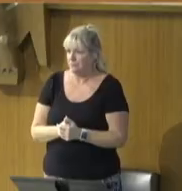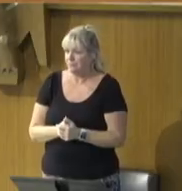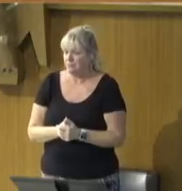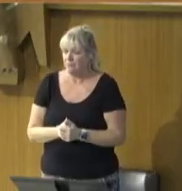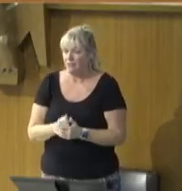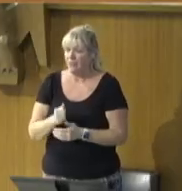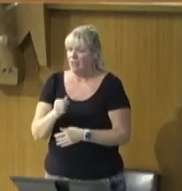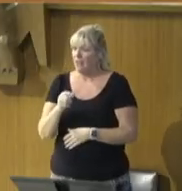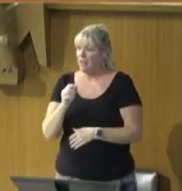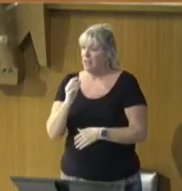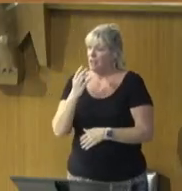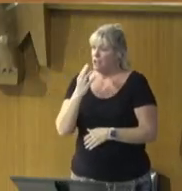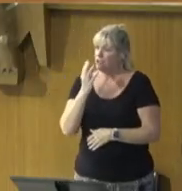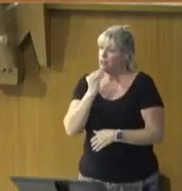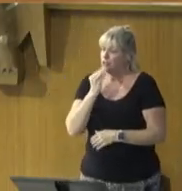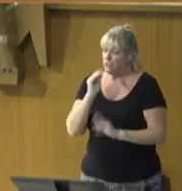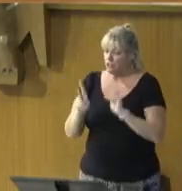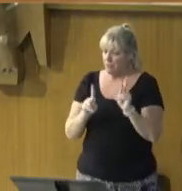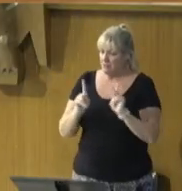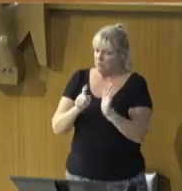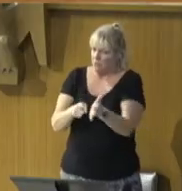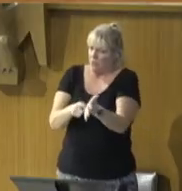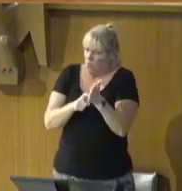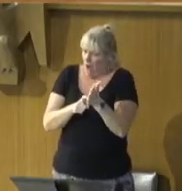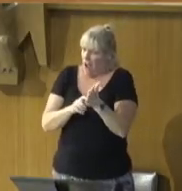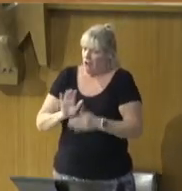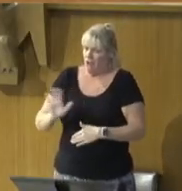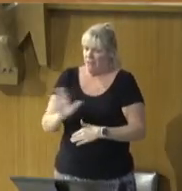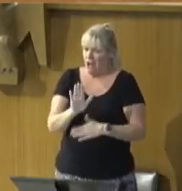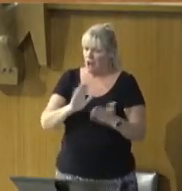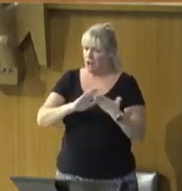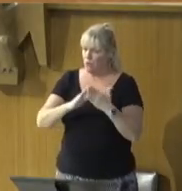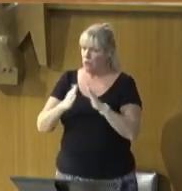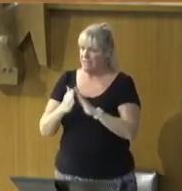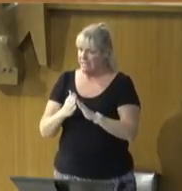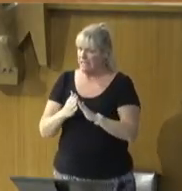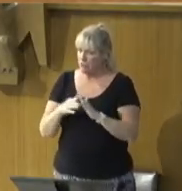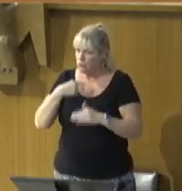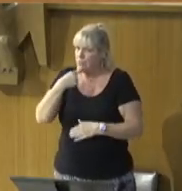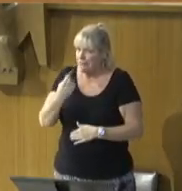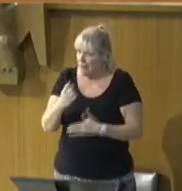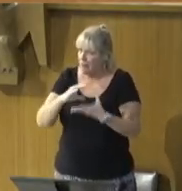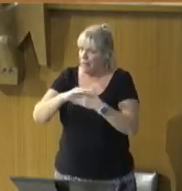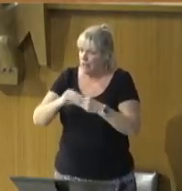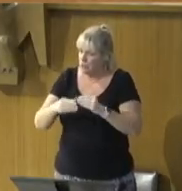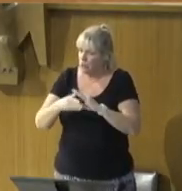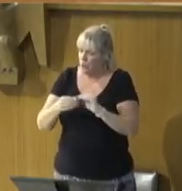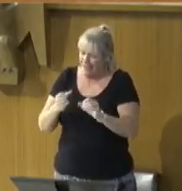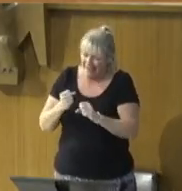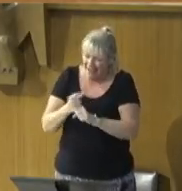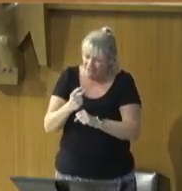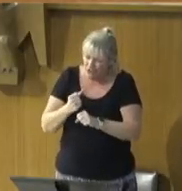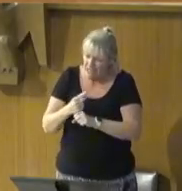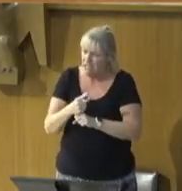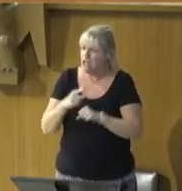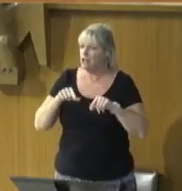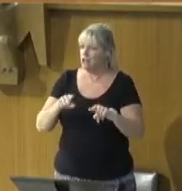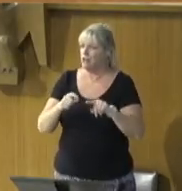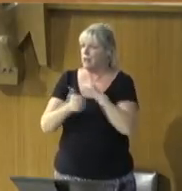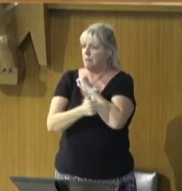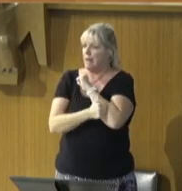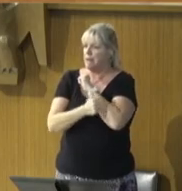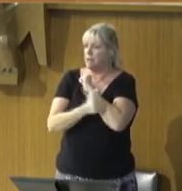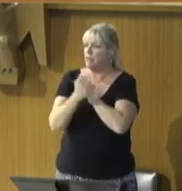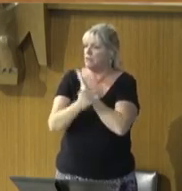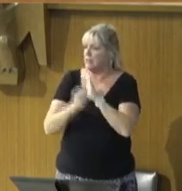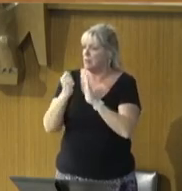a requirement within their community to retell the story of the escape from Egypt and Pharaoh every year during the Passover celebrations,